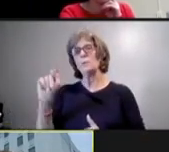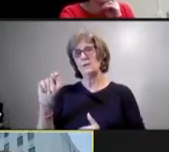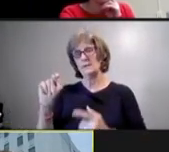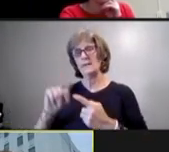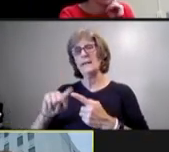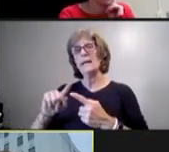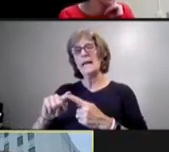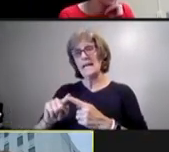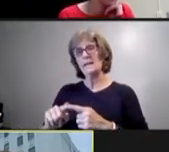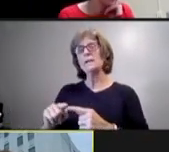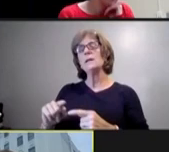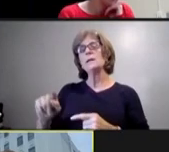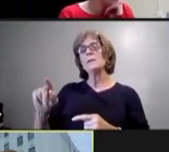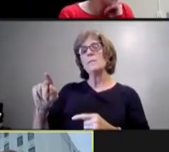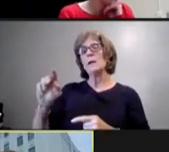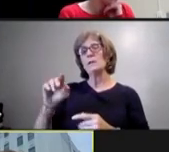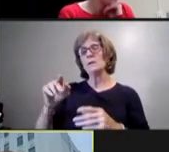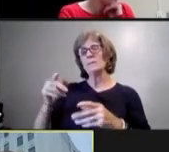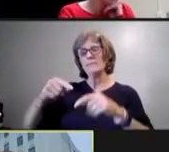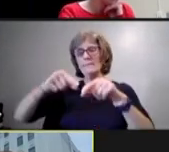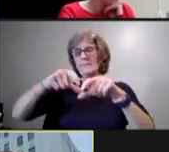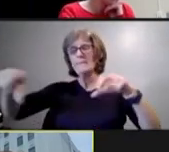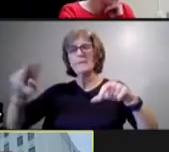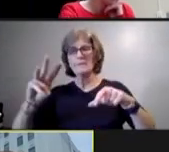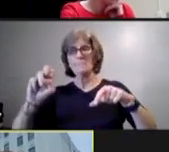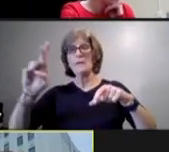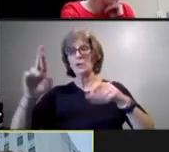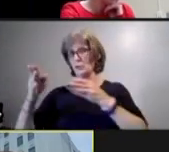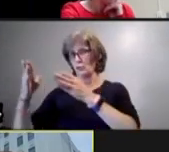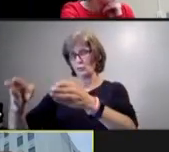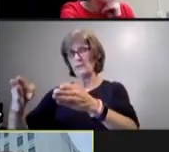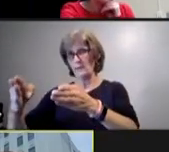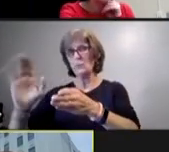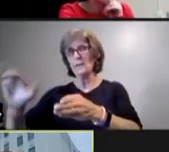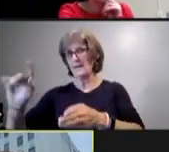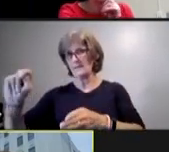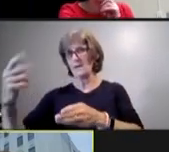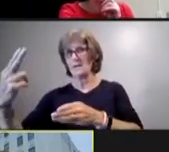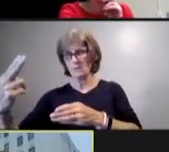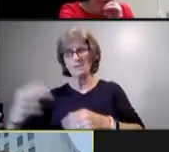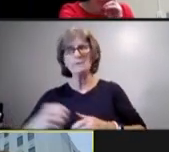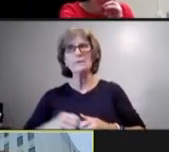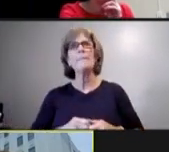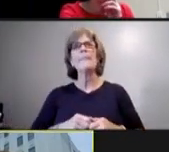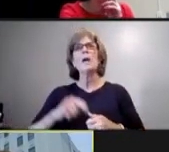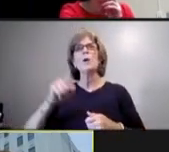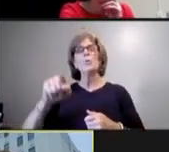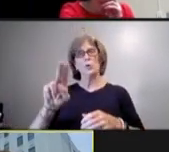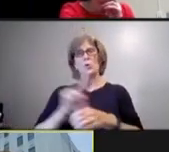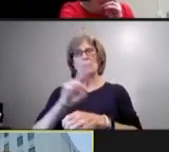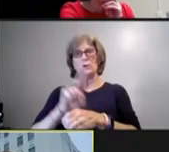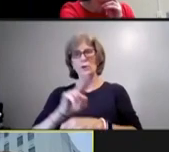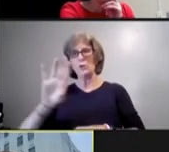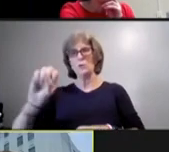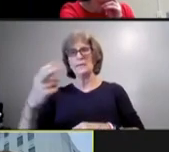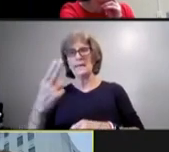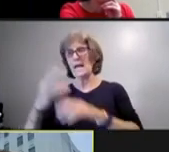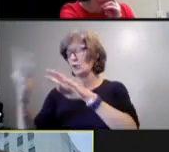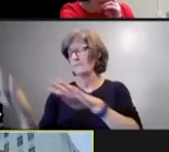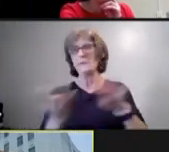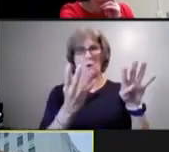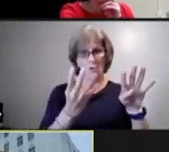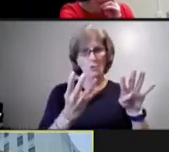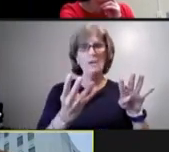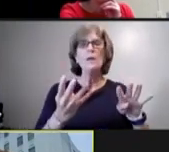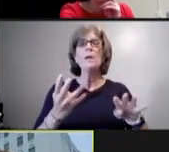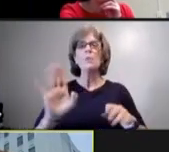along Miller Street. Both loans for Phase 1B and 1A would be structured as cash flow repayment loans with a term of 40 years